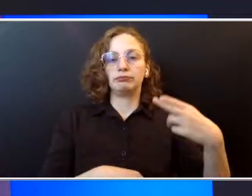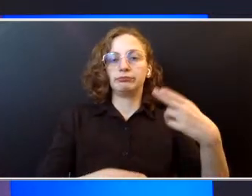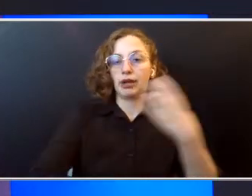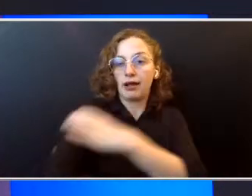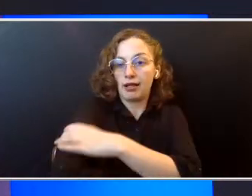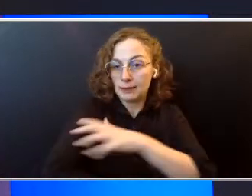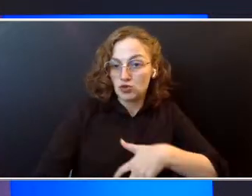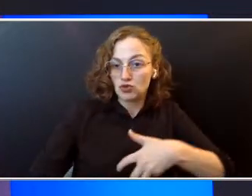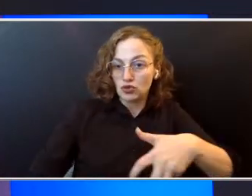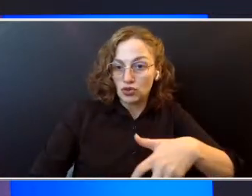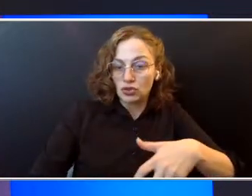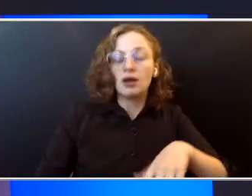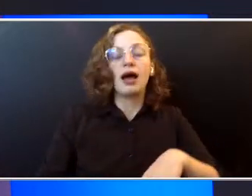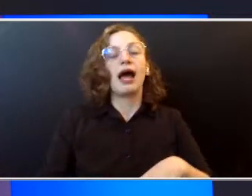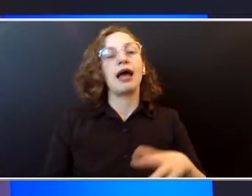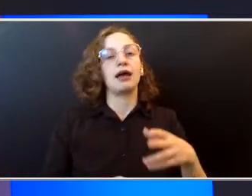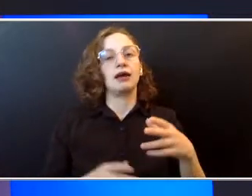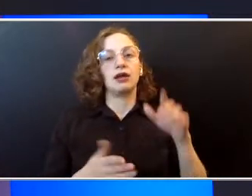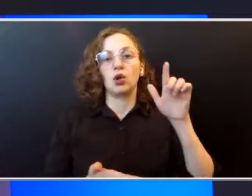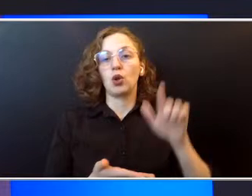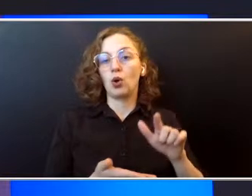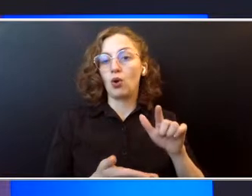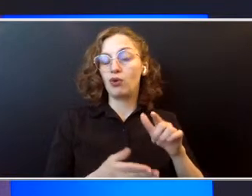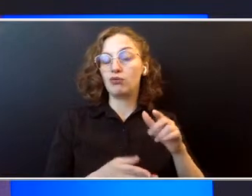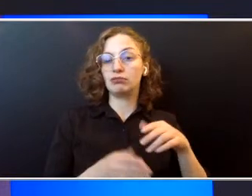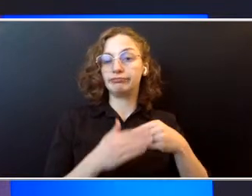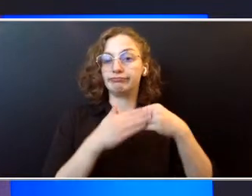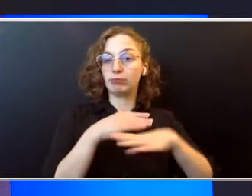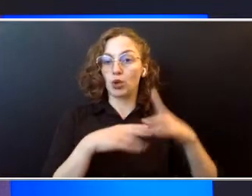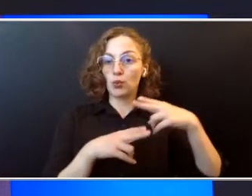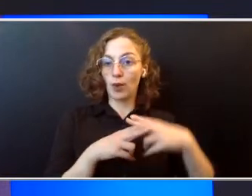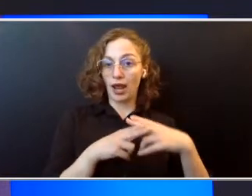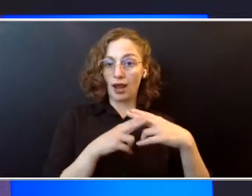automatically recommended test if you happen to be African American and pregnant?